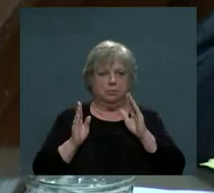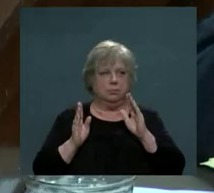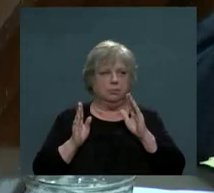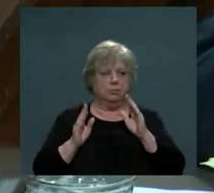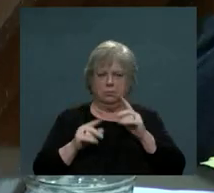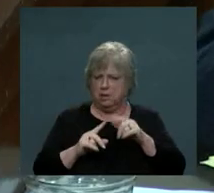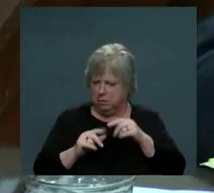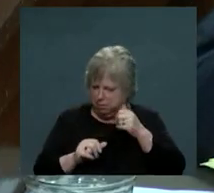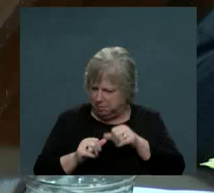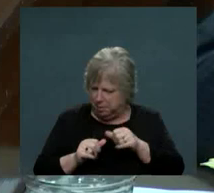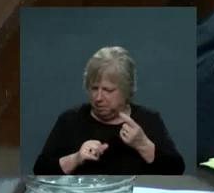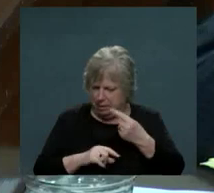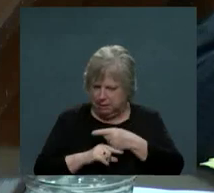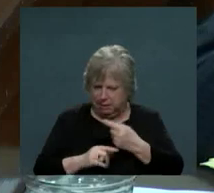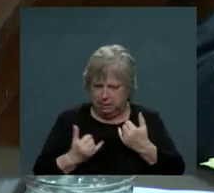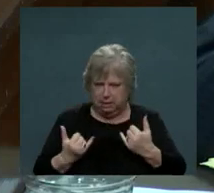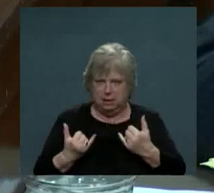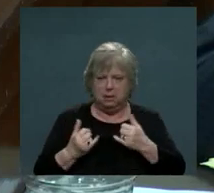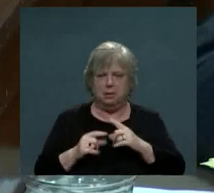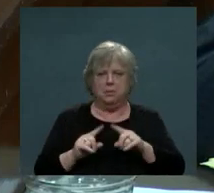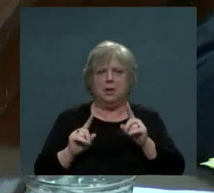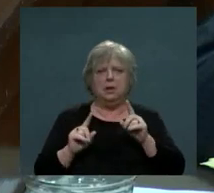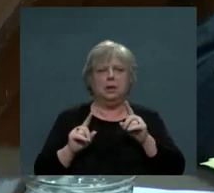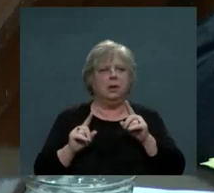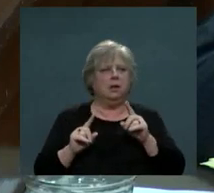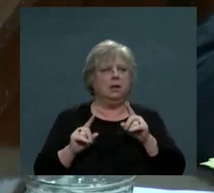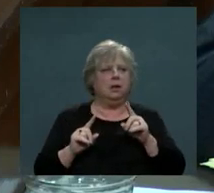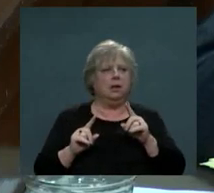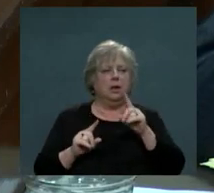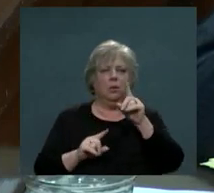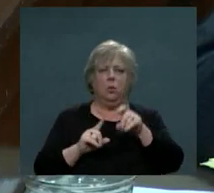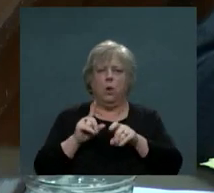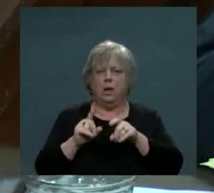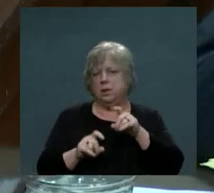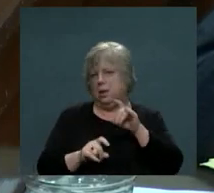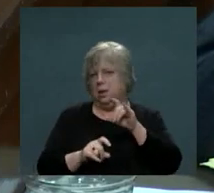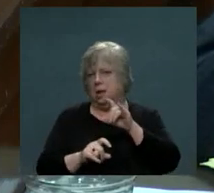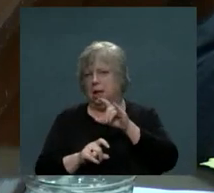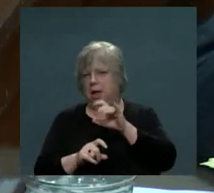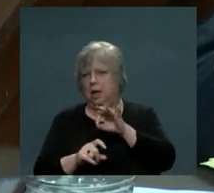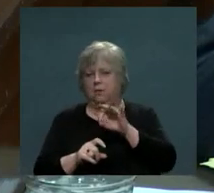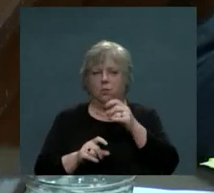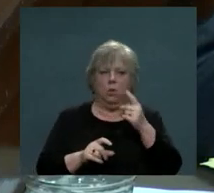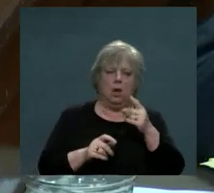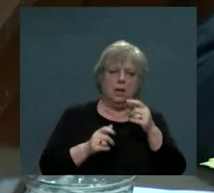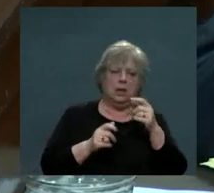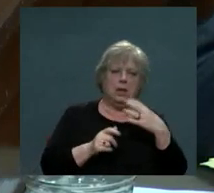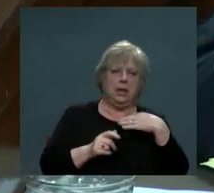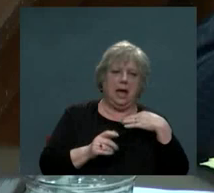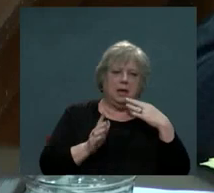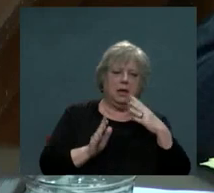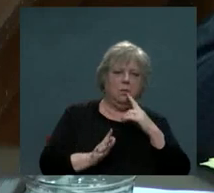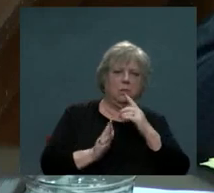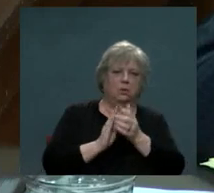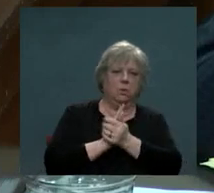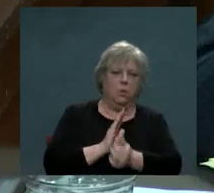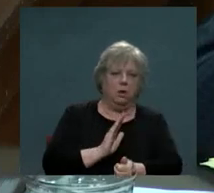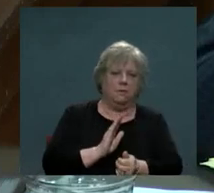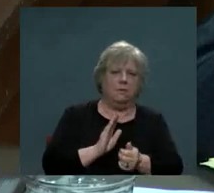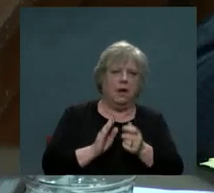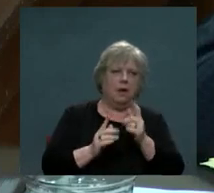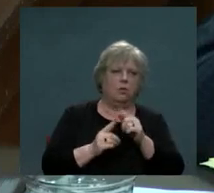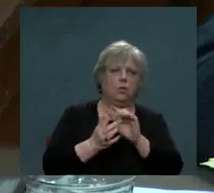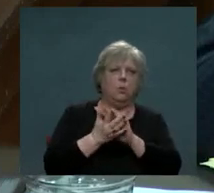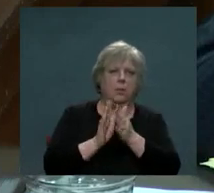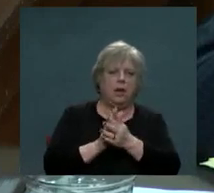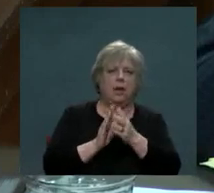I don't even remember the day now, but it questioned whether or not one candidate was qualified to be